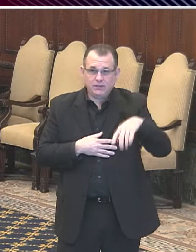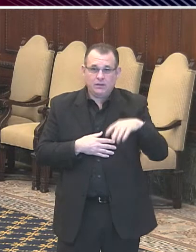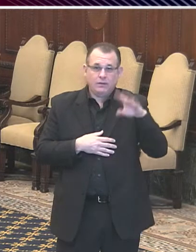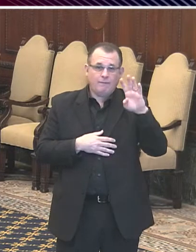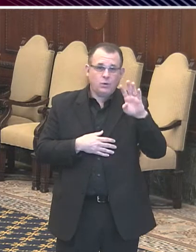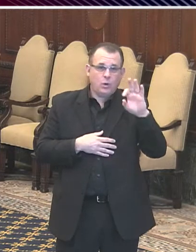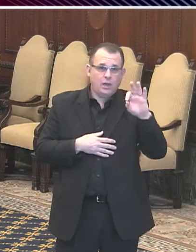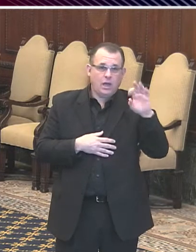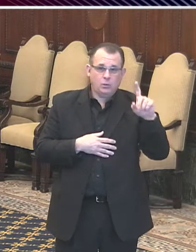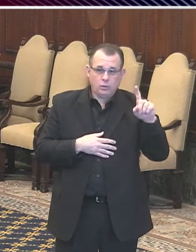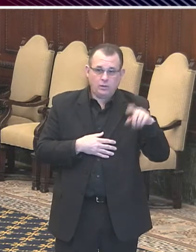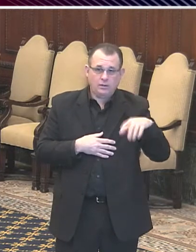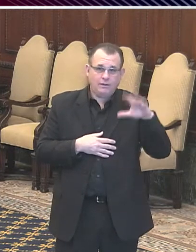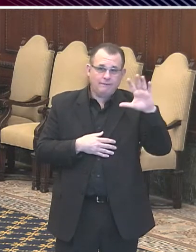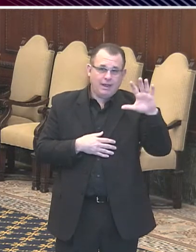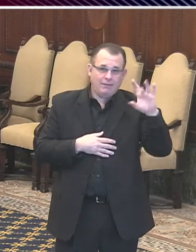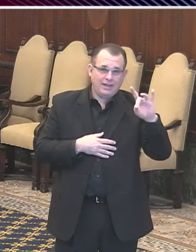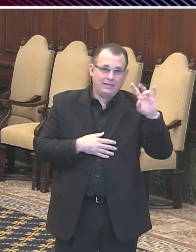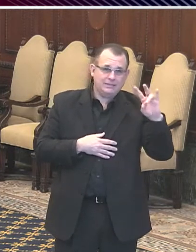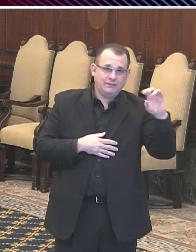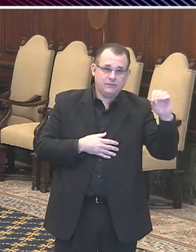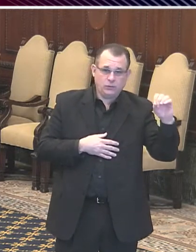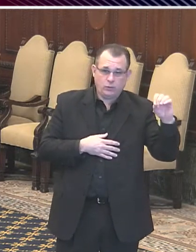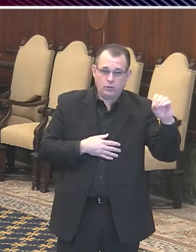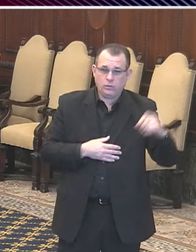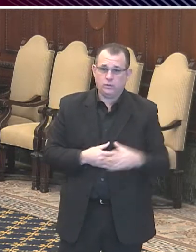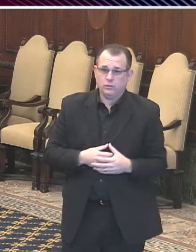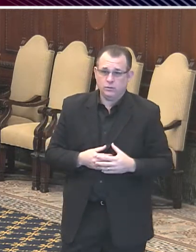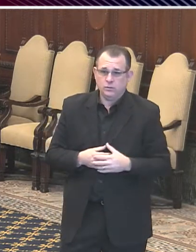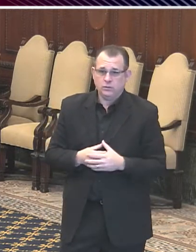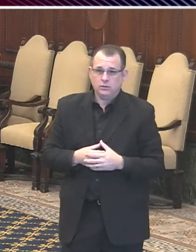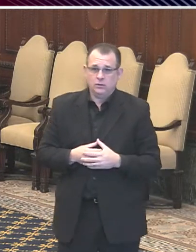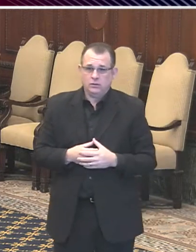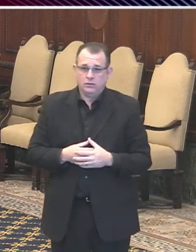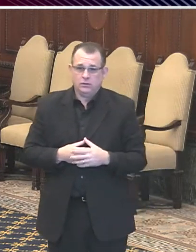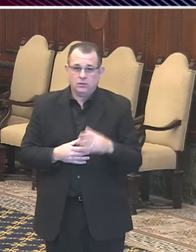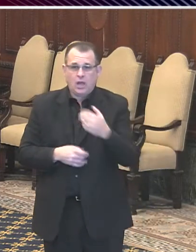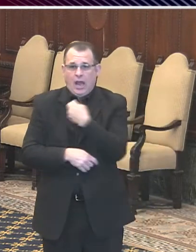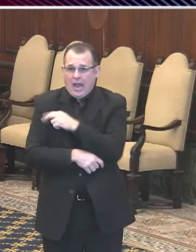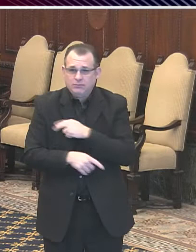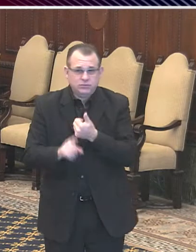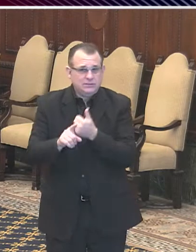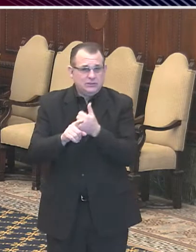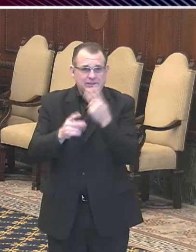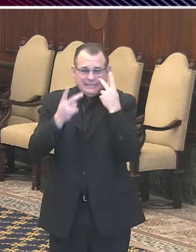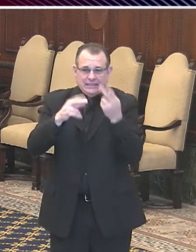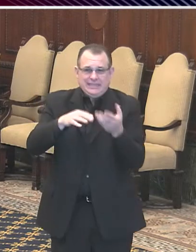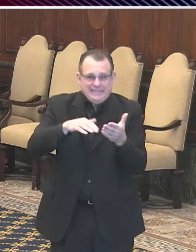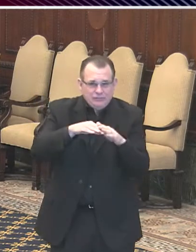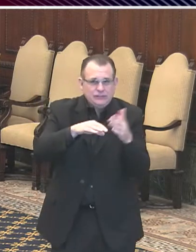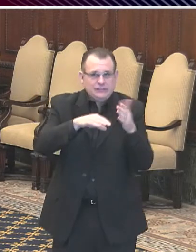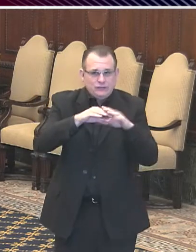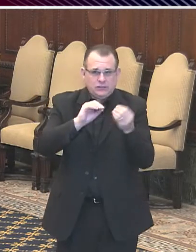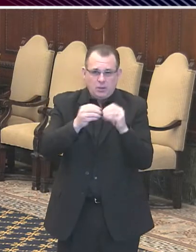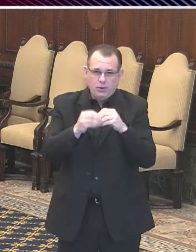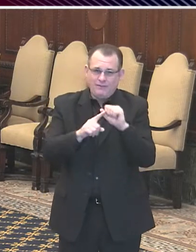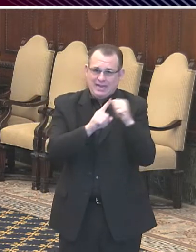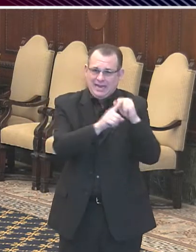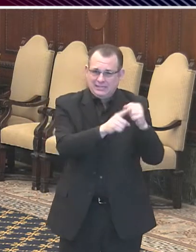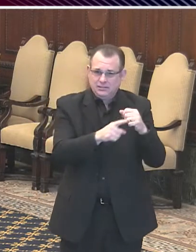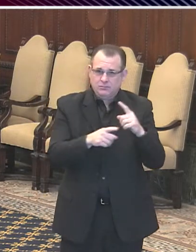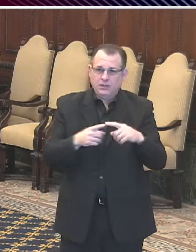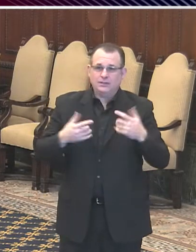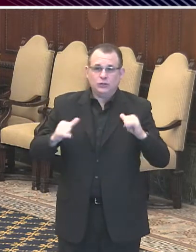267-491-5870. So what's the situation with our hospitals? They are seeing a steadily increasing number of cases, but they still have plenty of